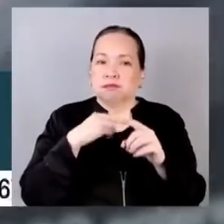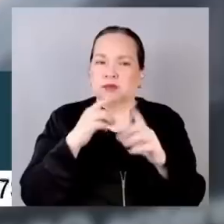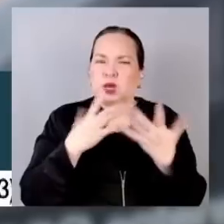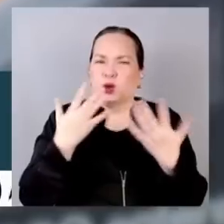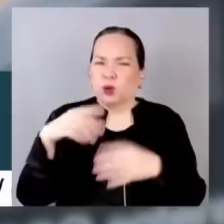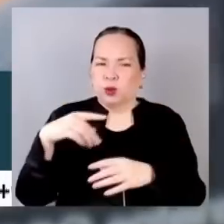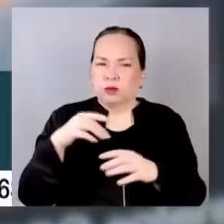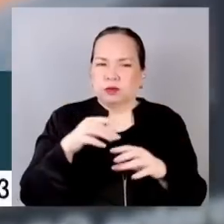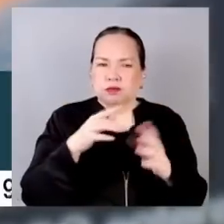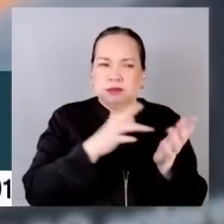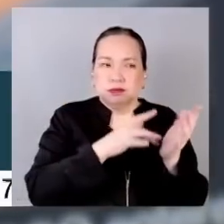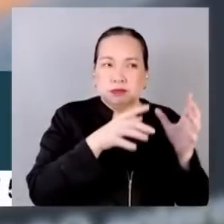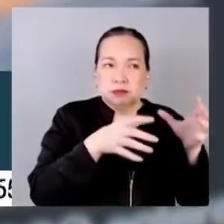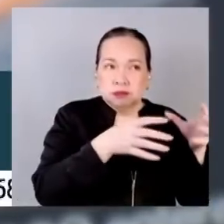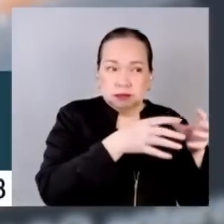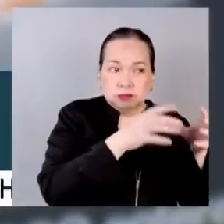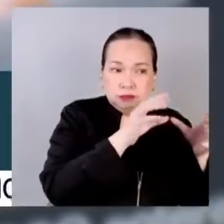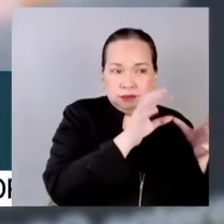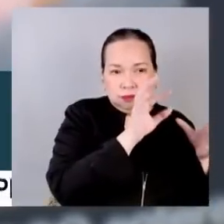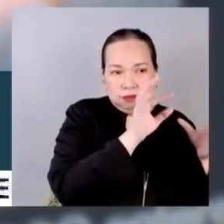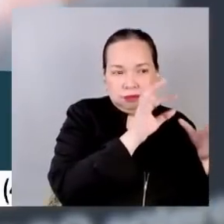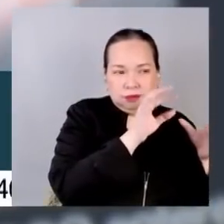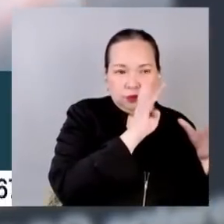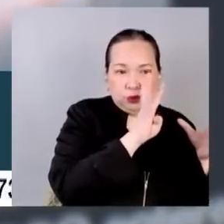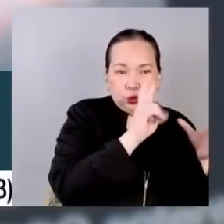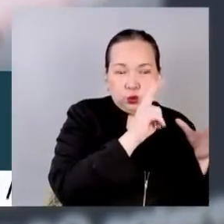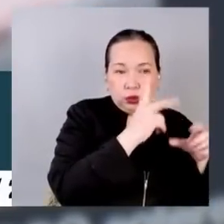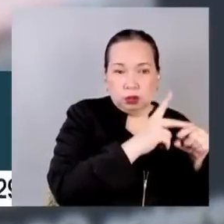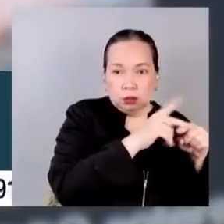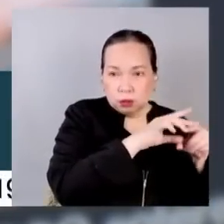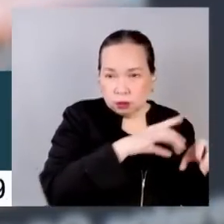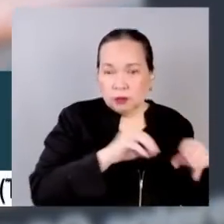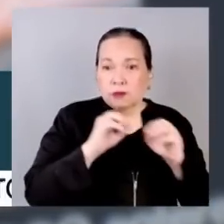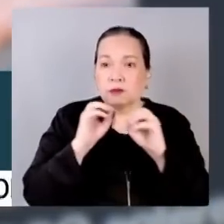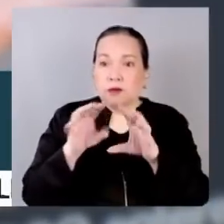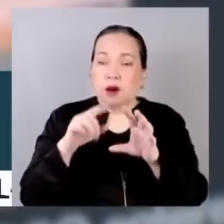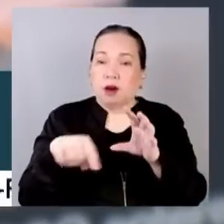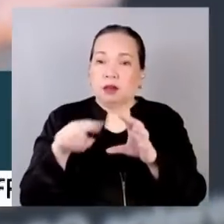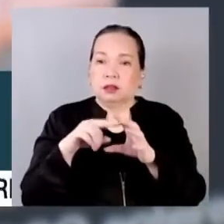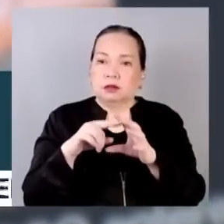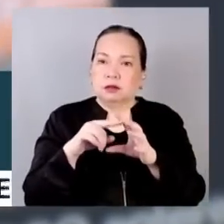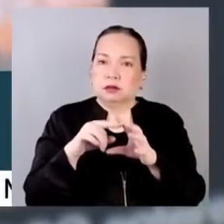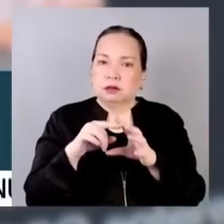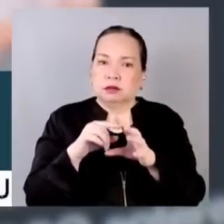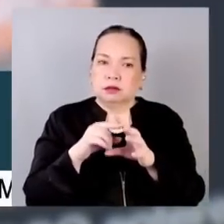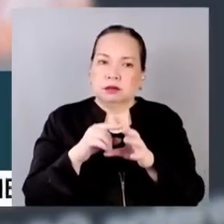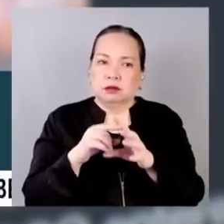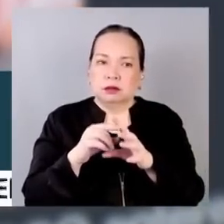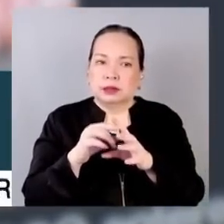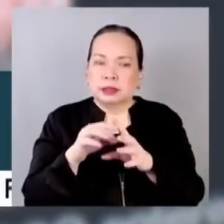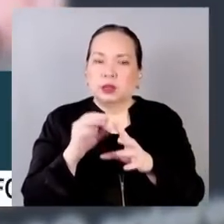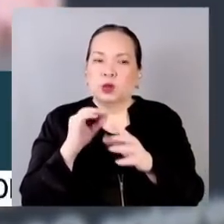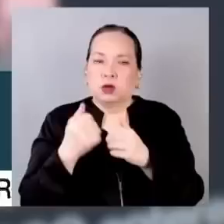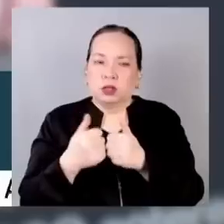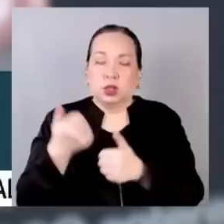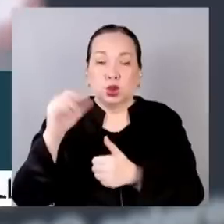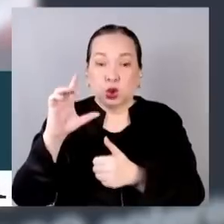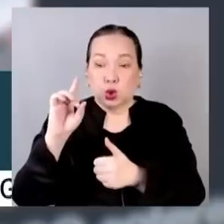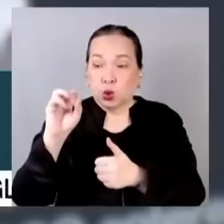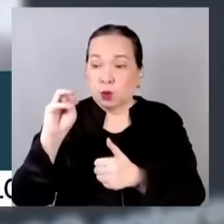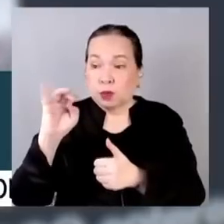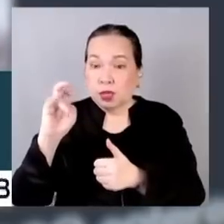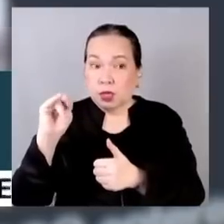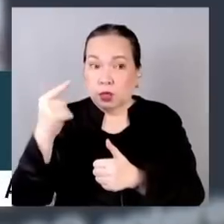discovered by no less than Brigadier General Domingo, the former head of the Philippine Drug Enforcement Group of